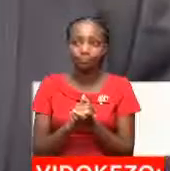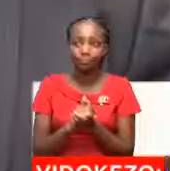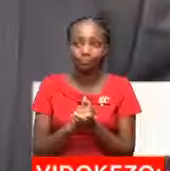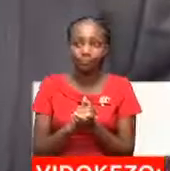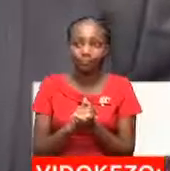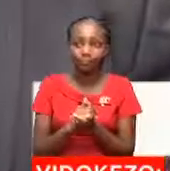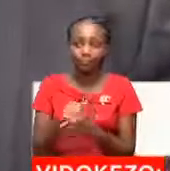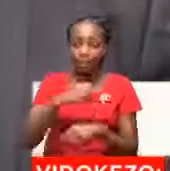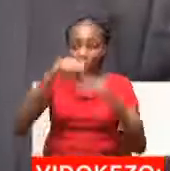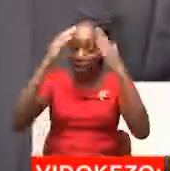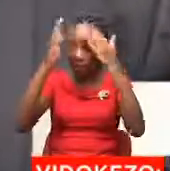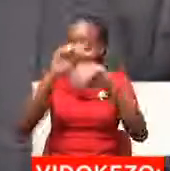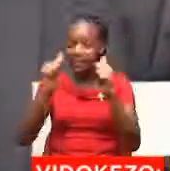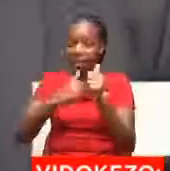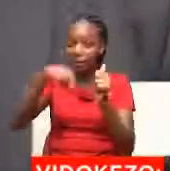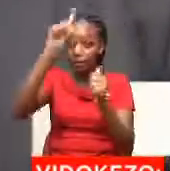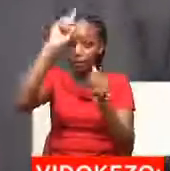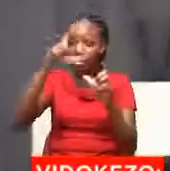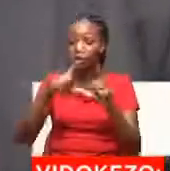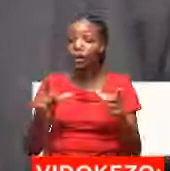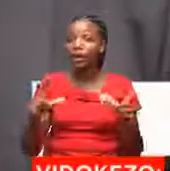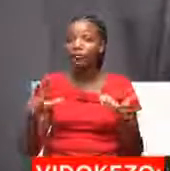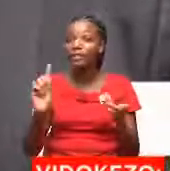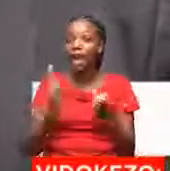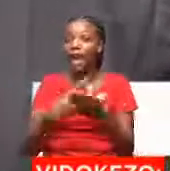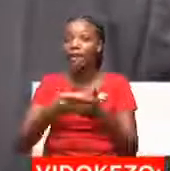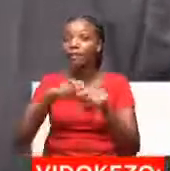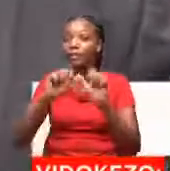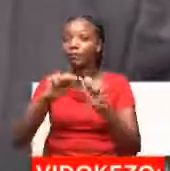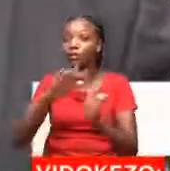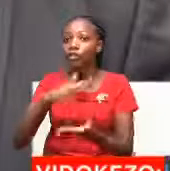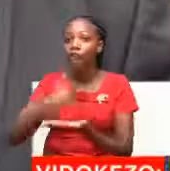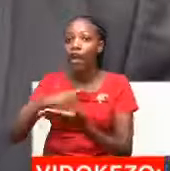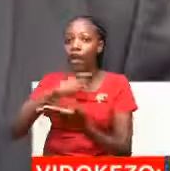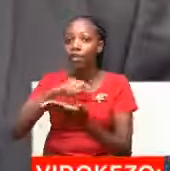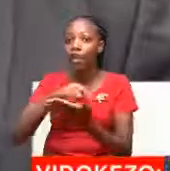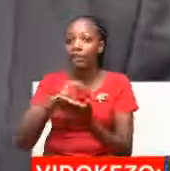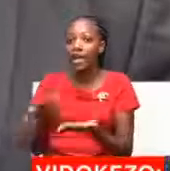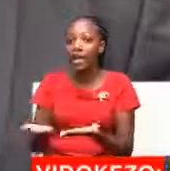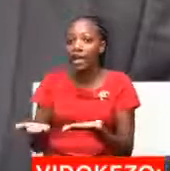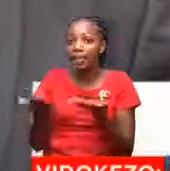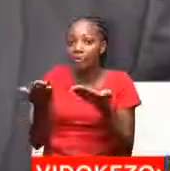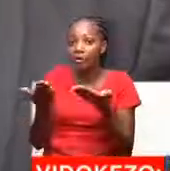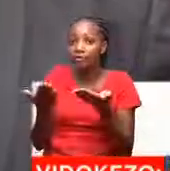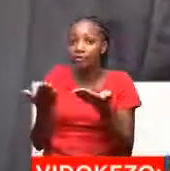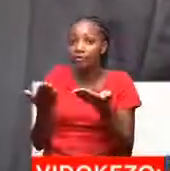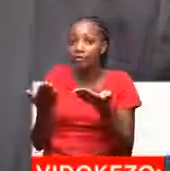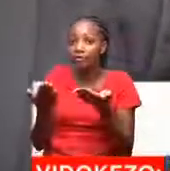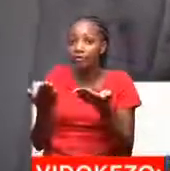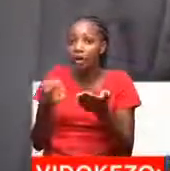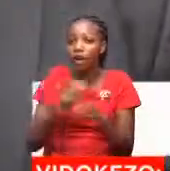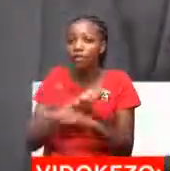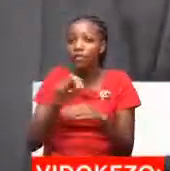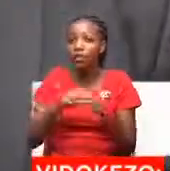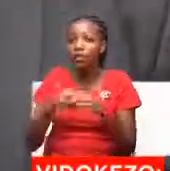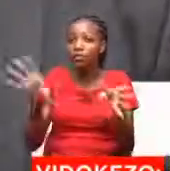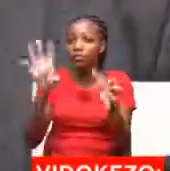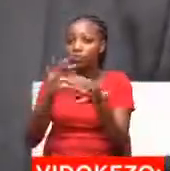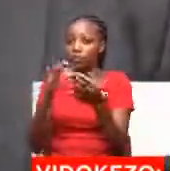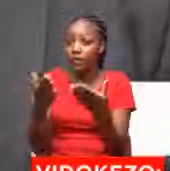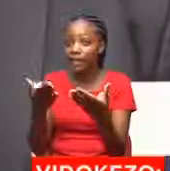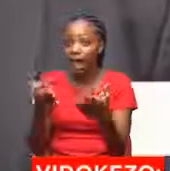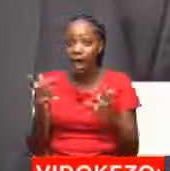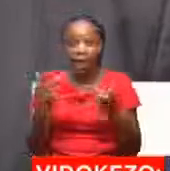local language will help us also in increasing or enhancing national integration. People don't